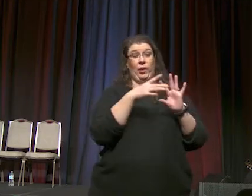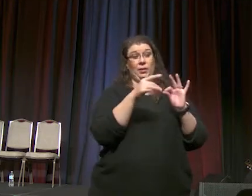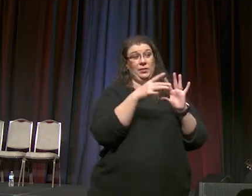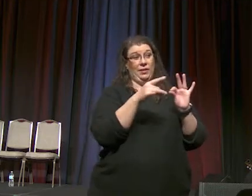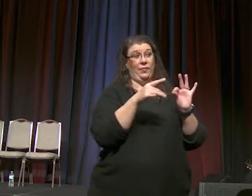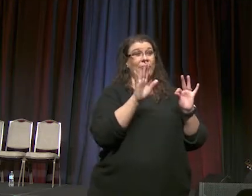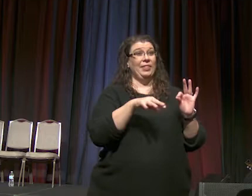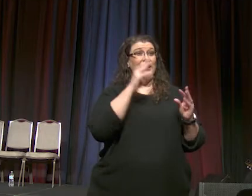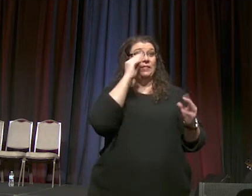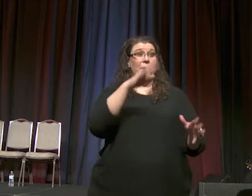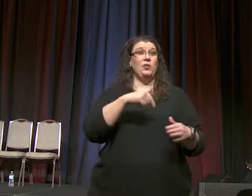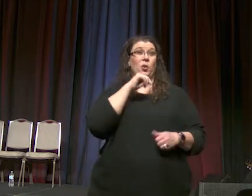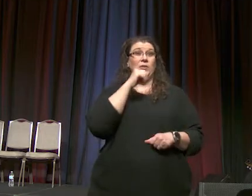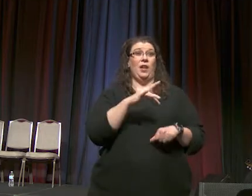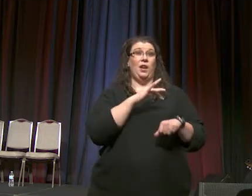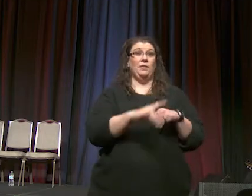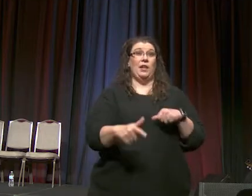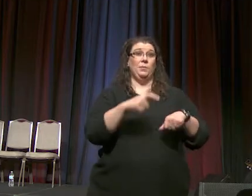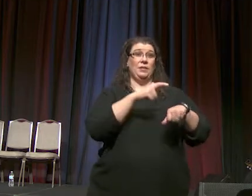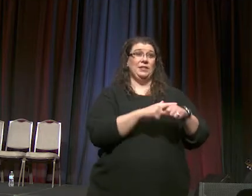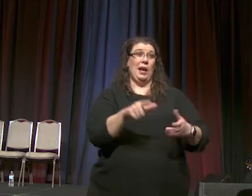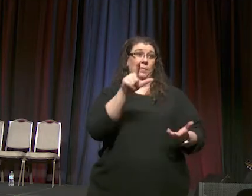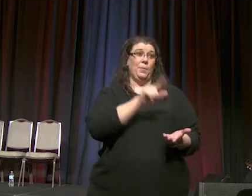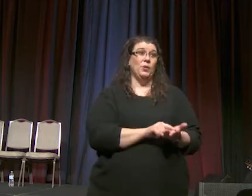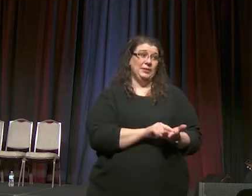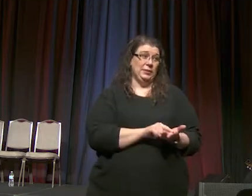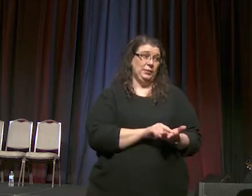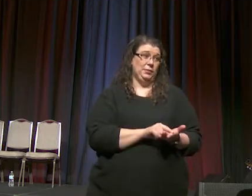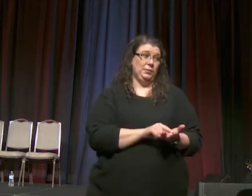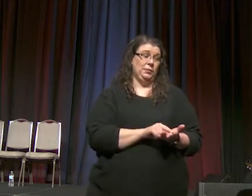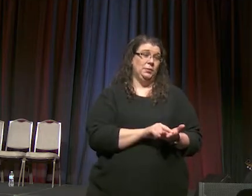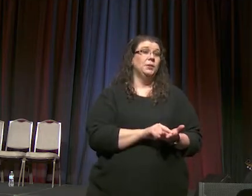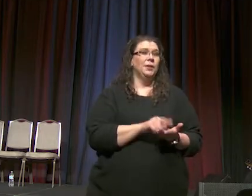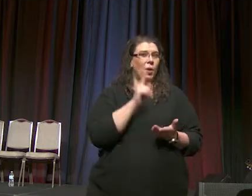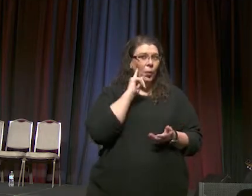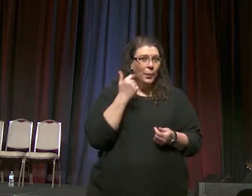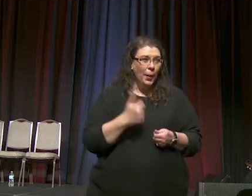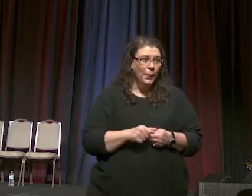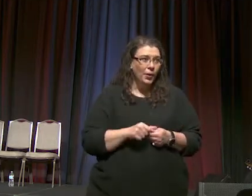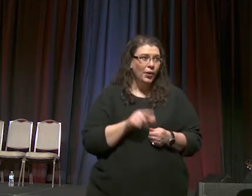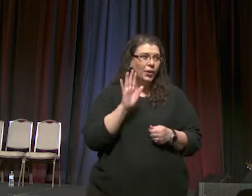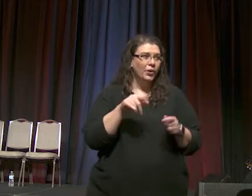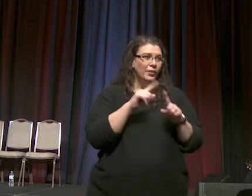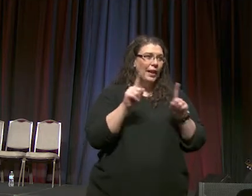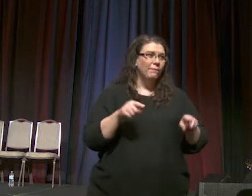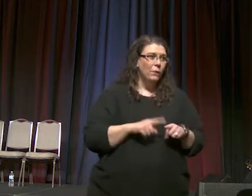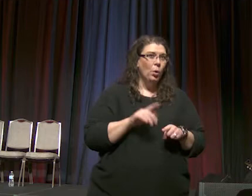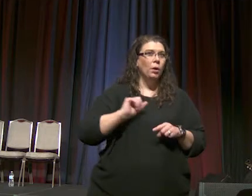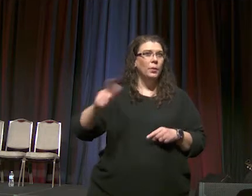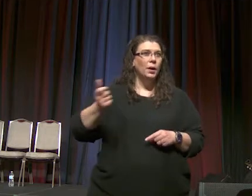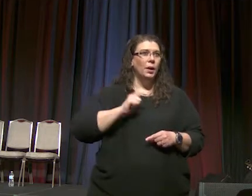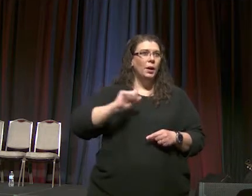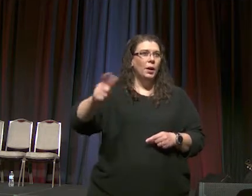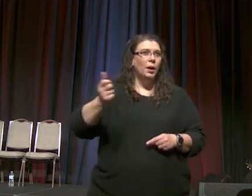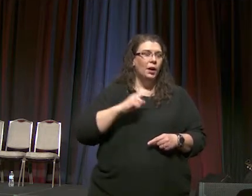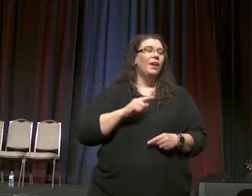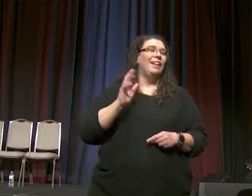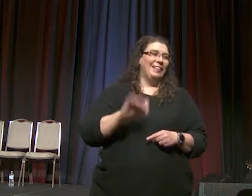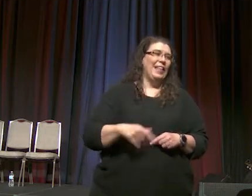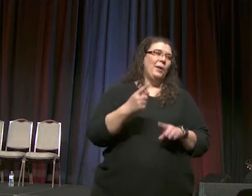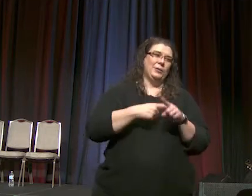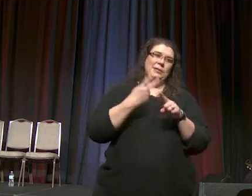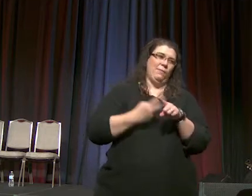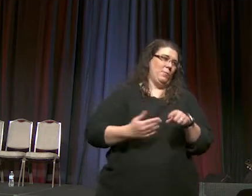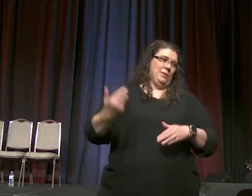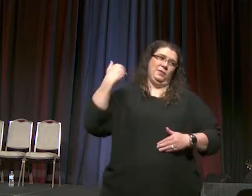this information was not available at the time of printing. Remember, that was several months ago. And so anything